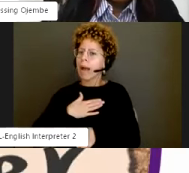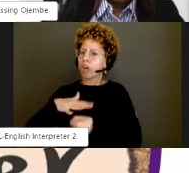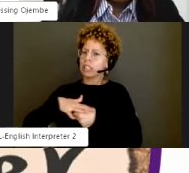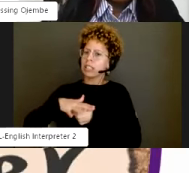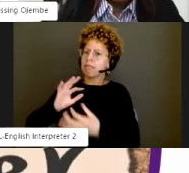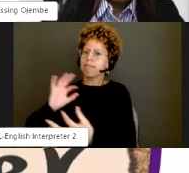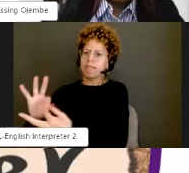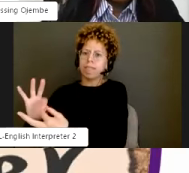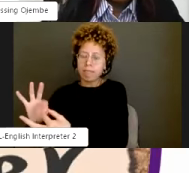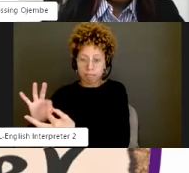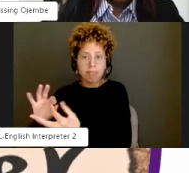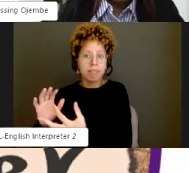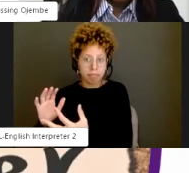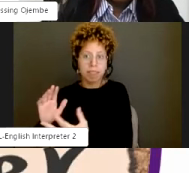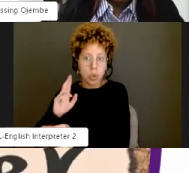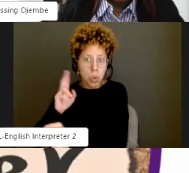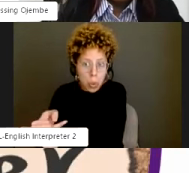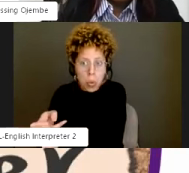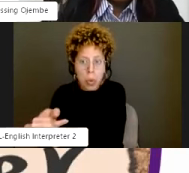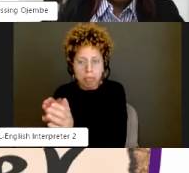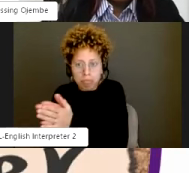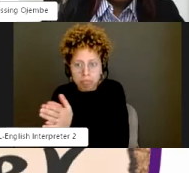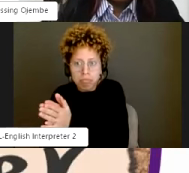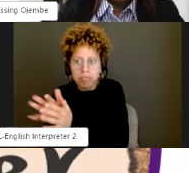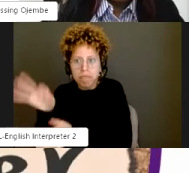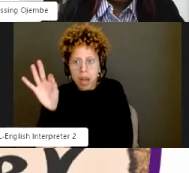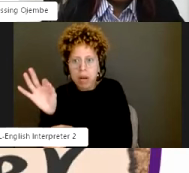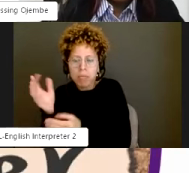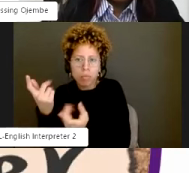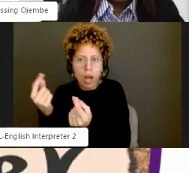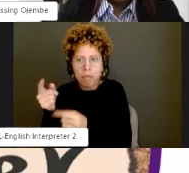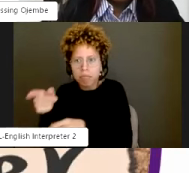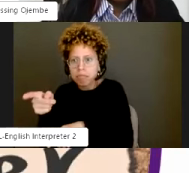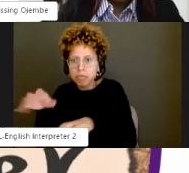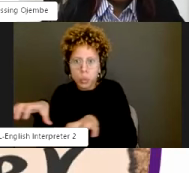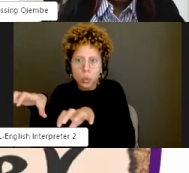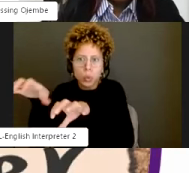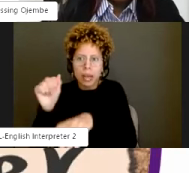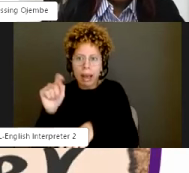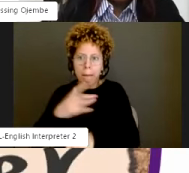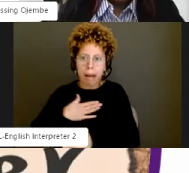Join if you're interested in finding out more what they're doing at the local levels. We do